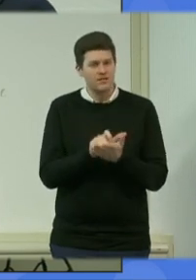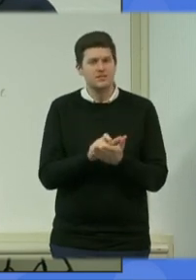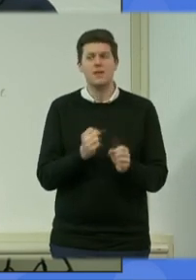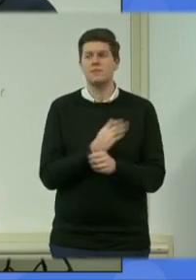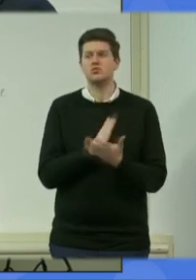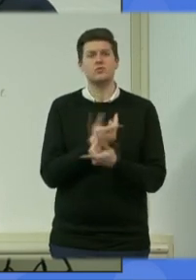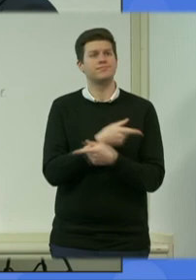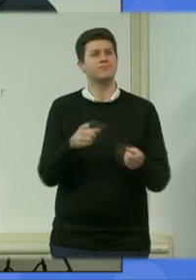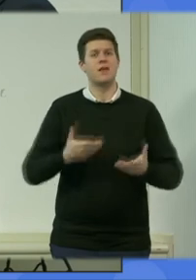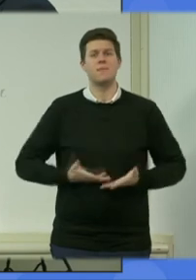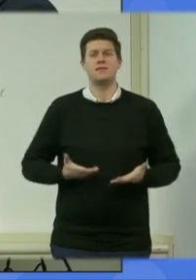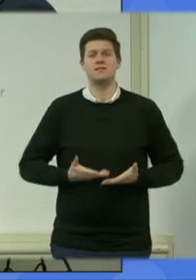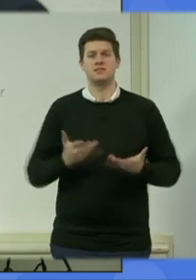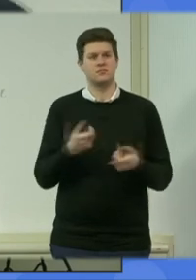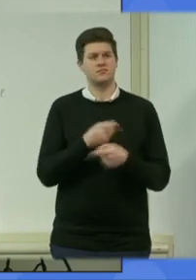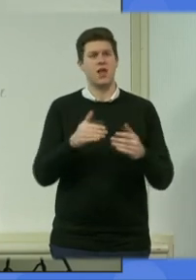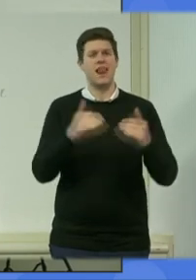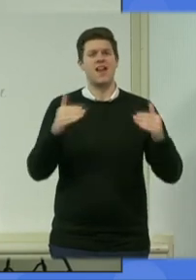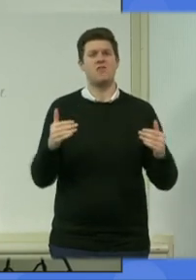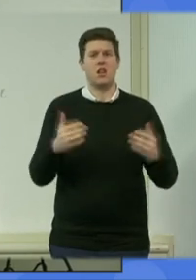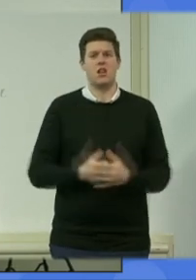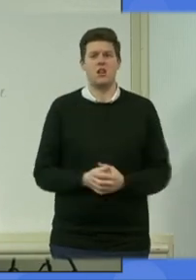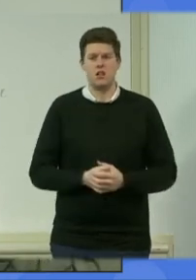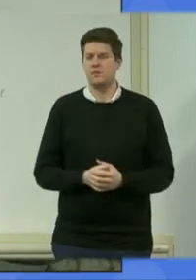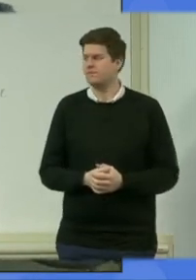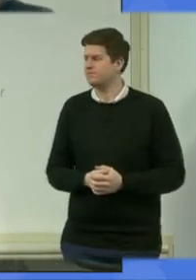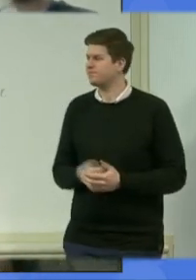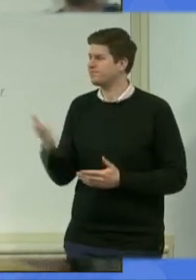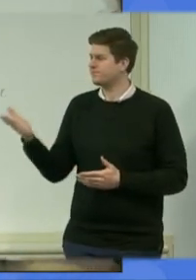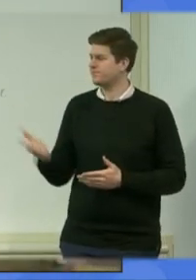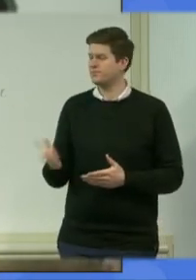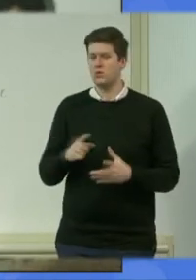field. So, without further ado, Ewan.